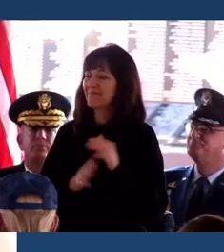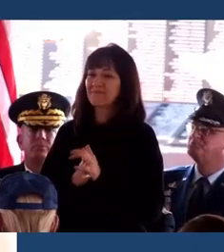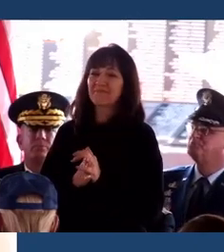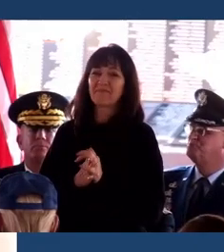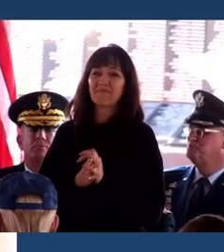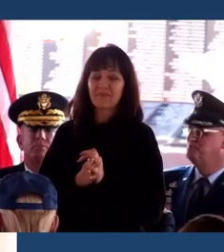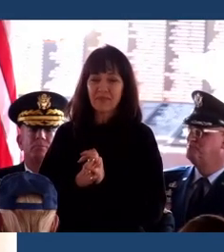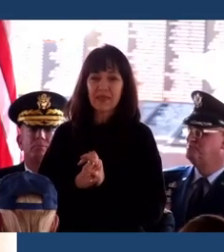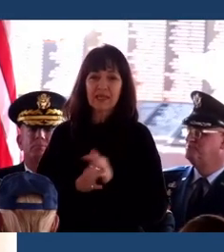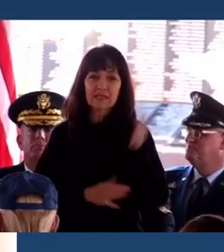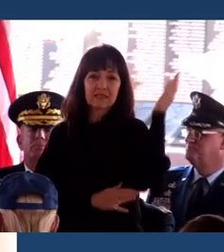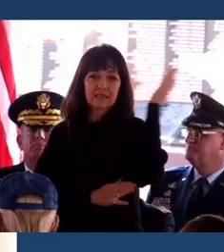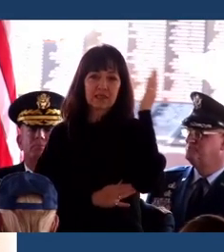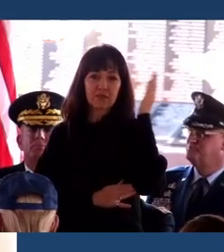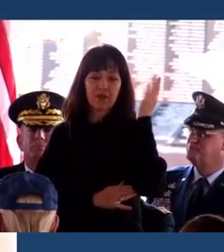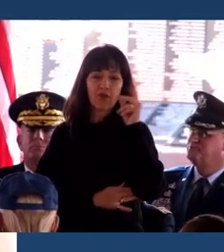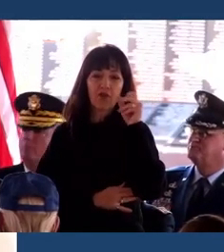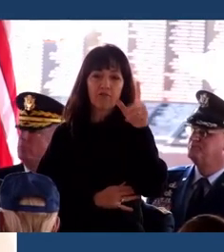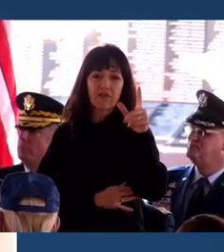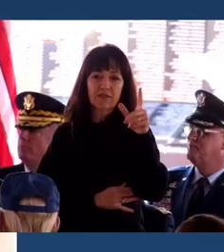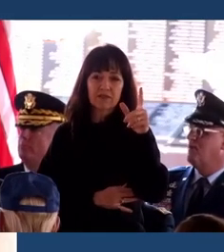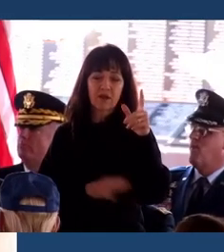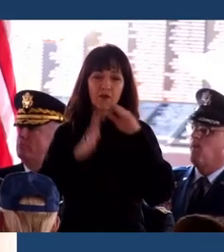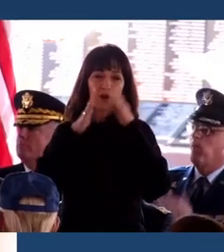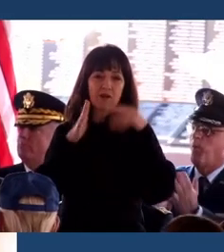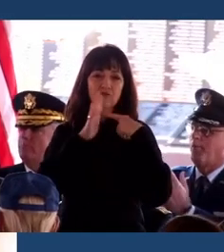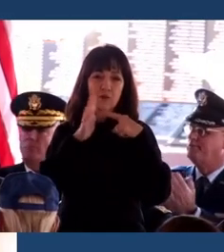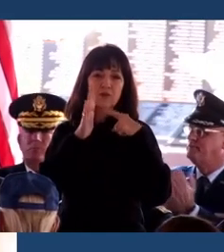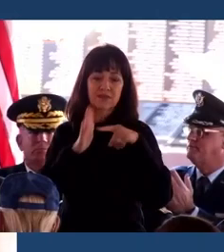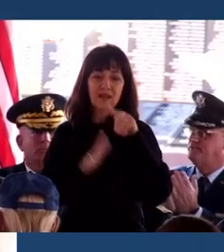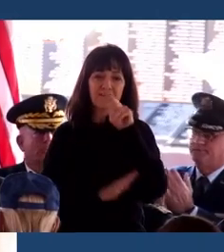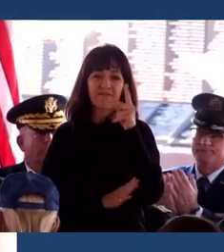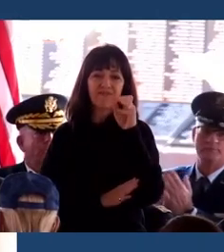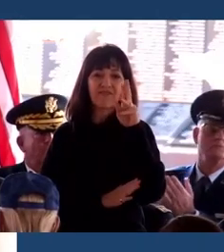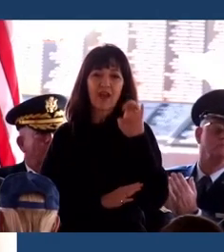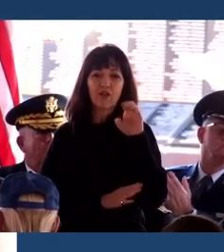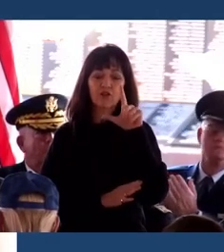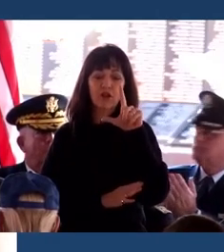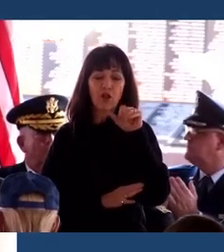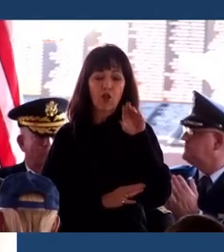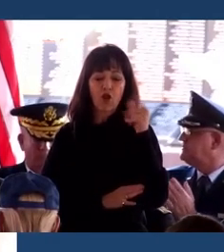Speaker of the Delaware House of Representatives, Valerie Longhurst.